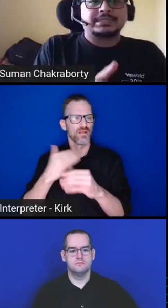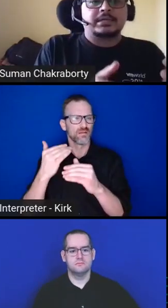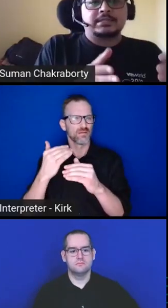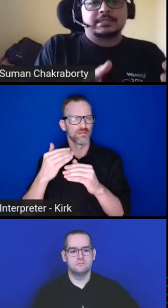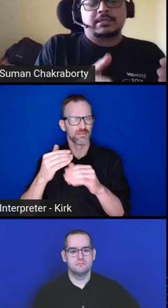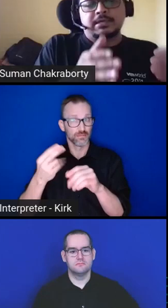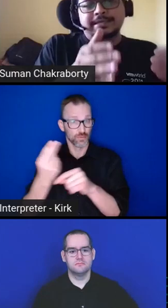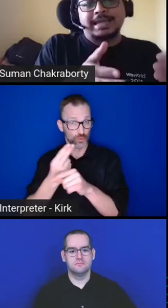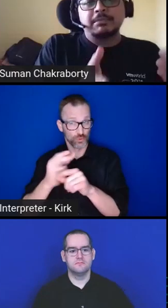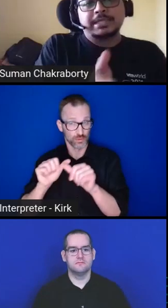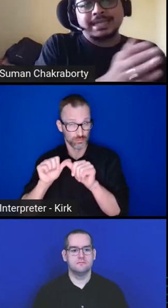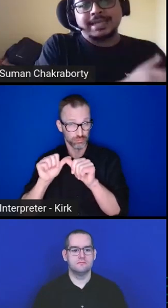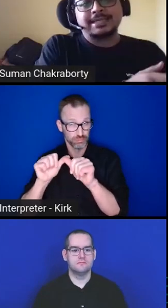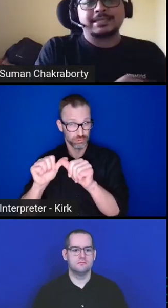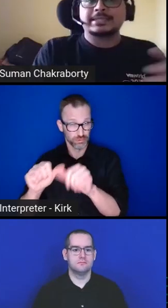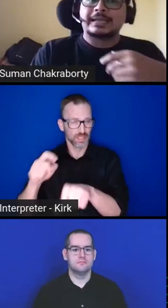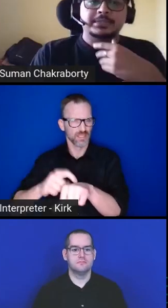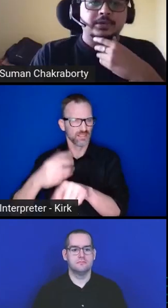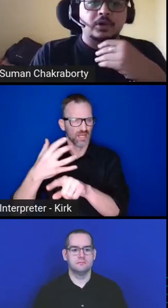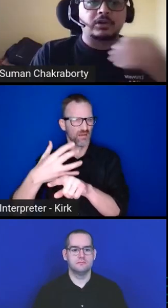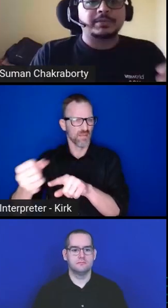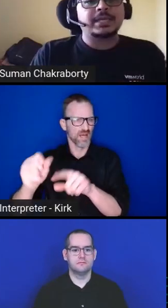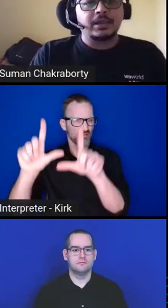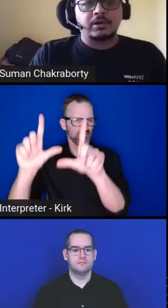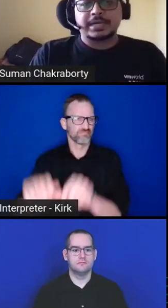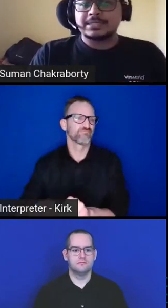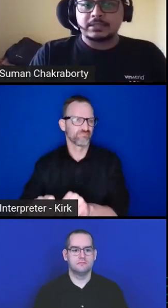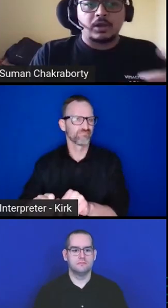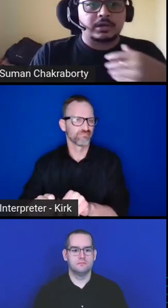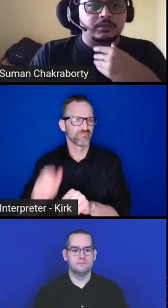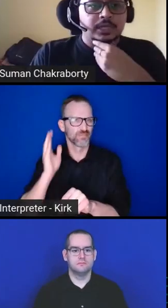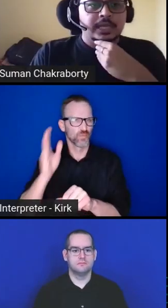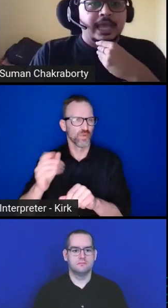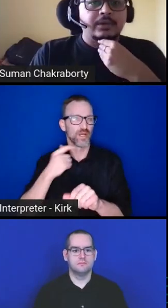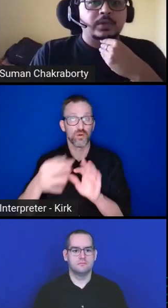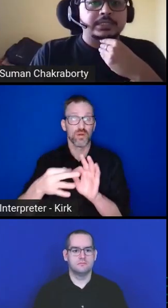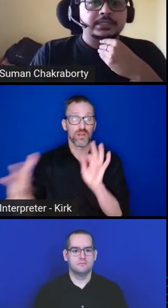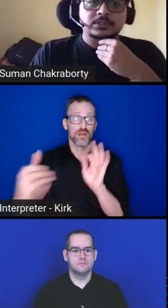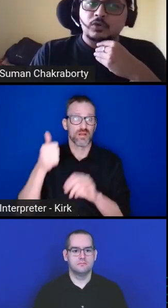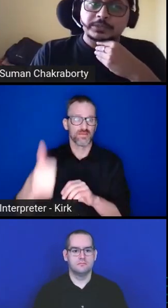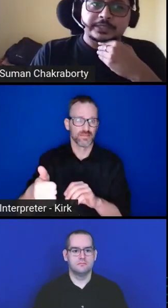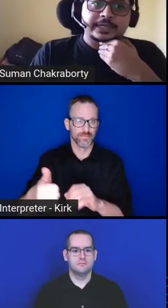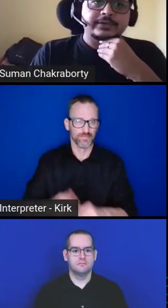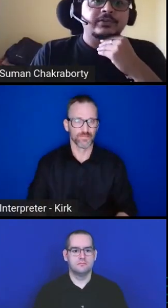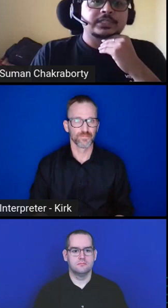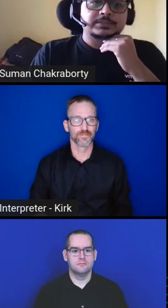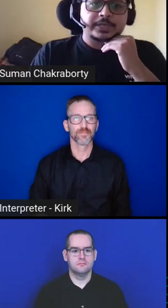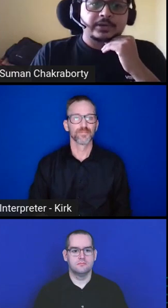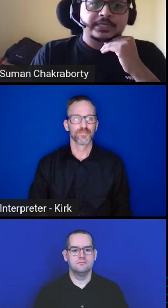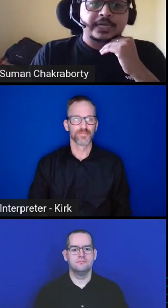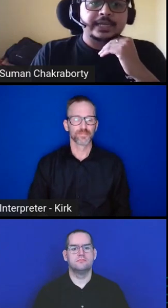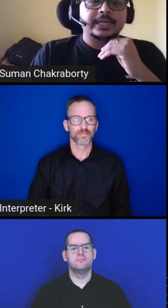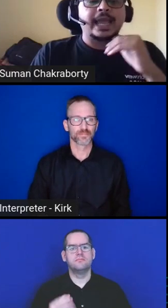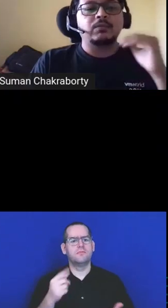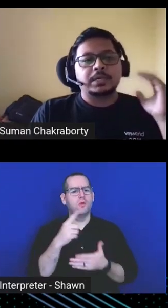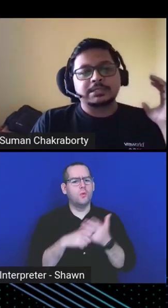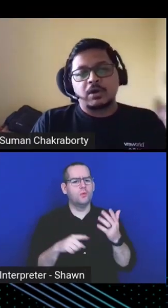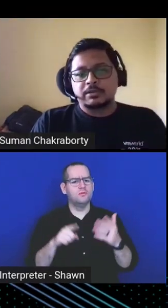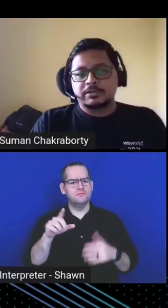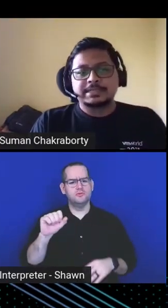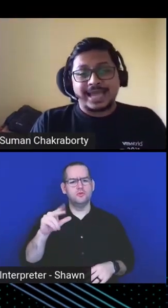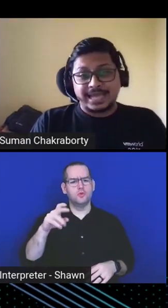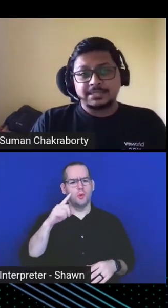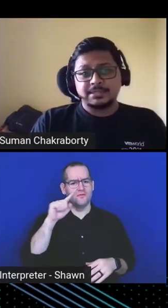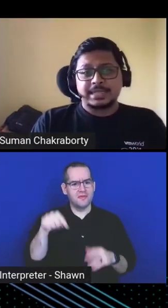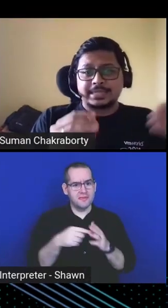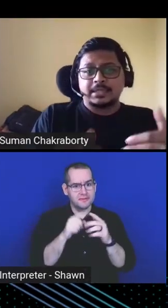particular time, till it times out automatically or gets logged out. And what is the scope generated for this particular target, and what is the